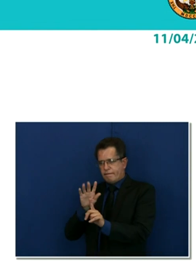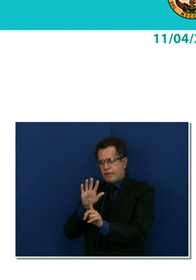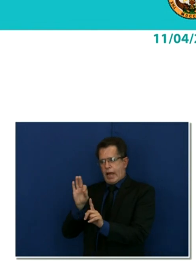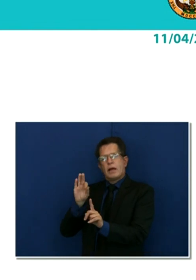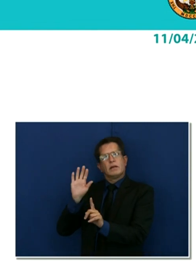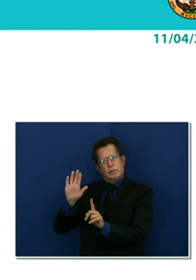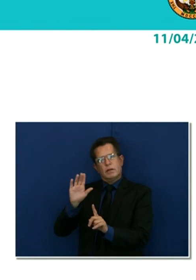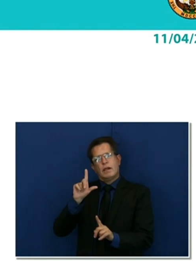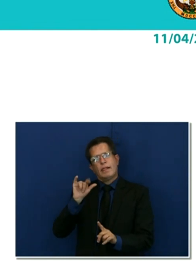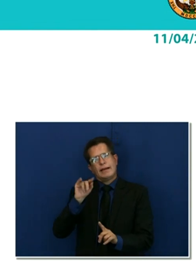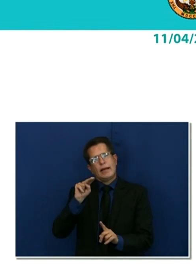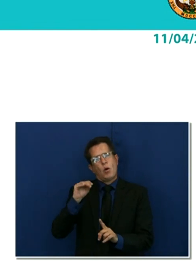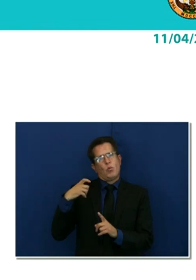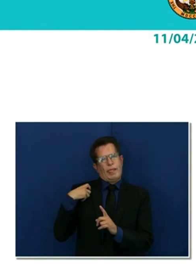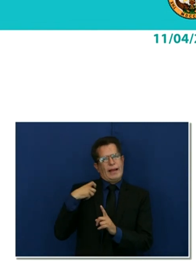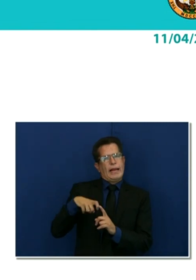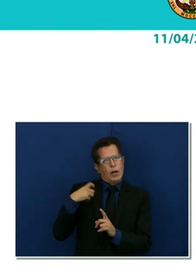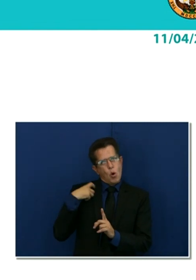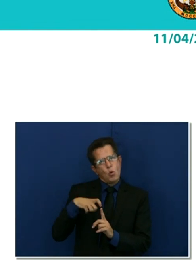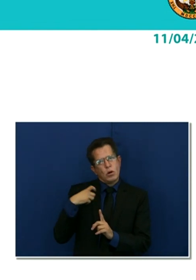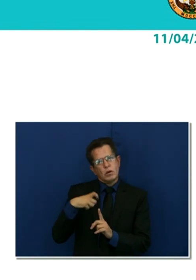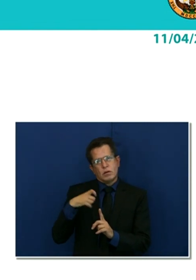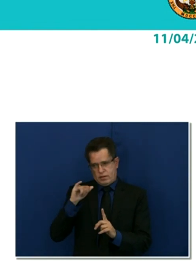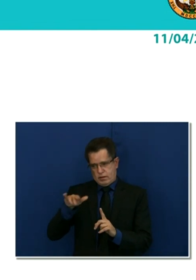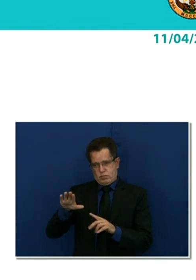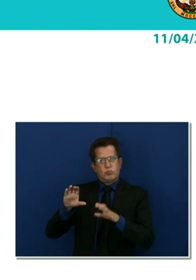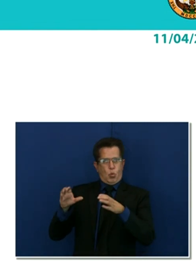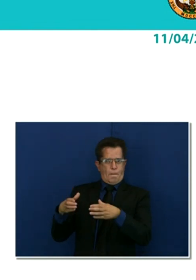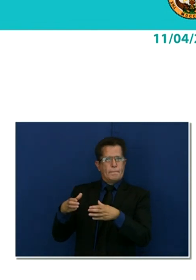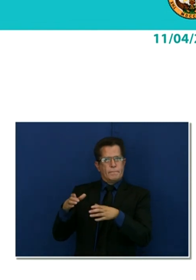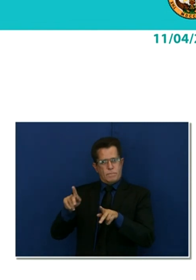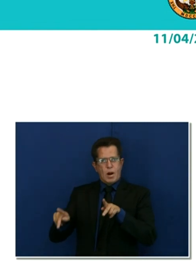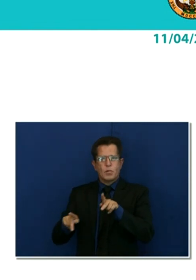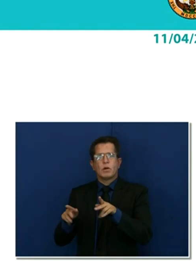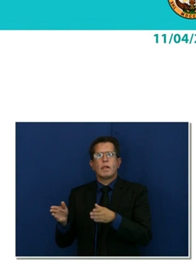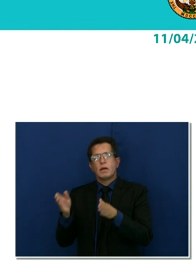the Latinx population, and